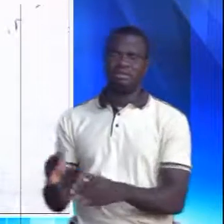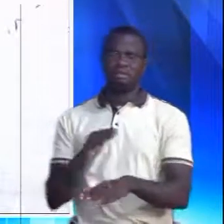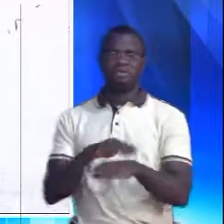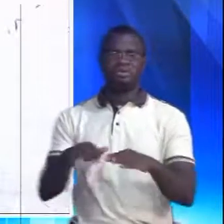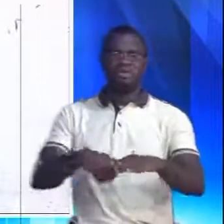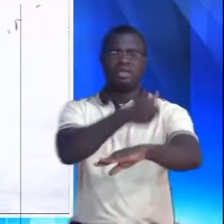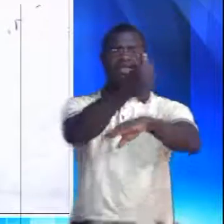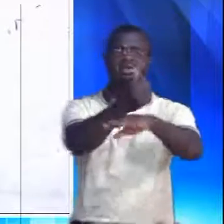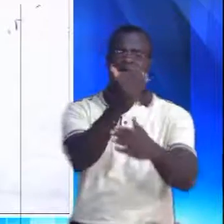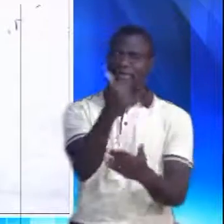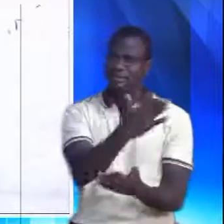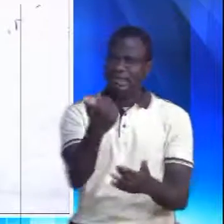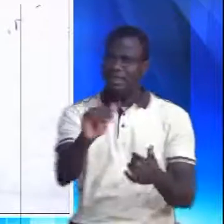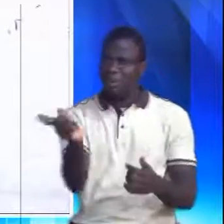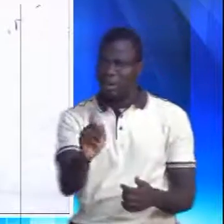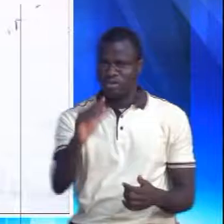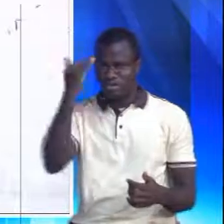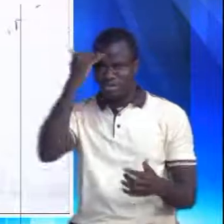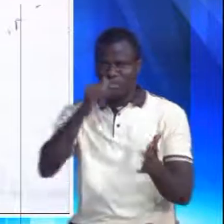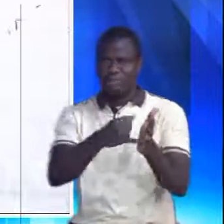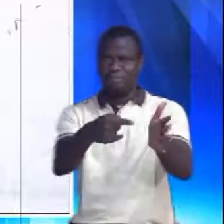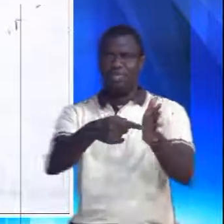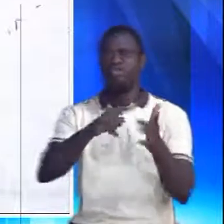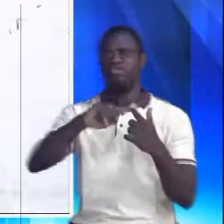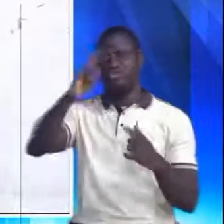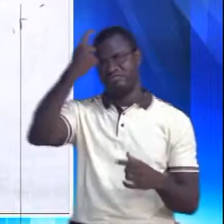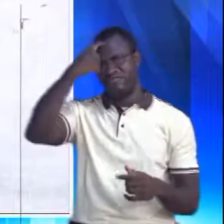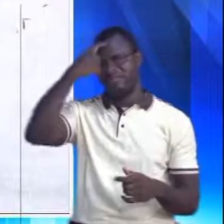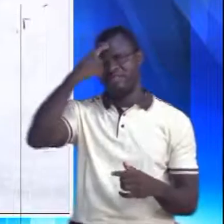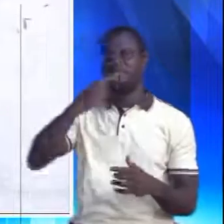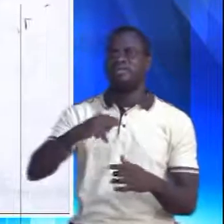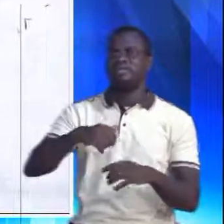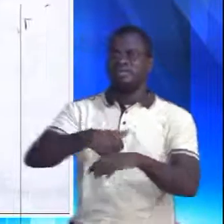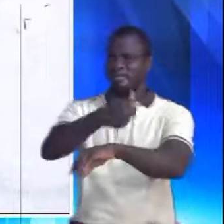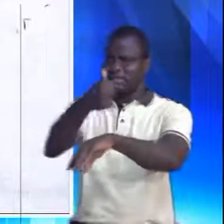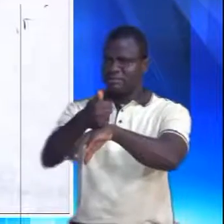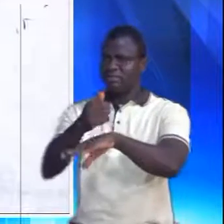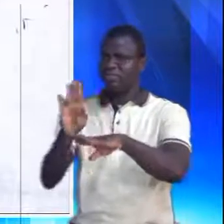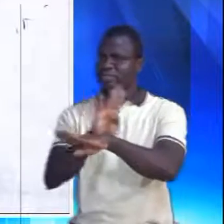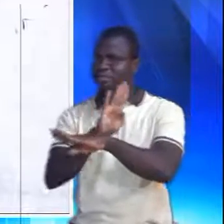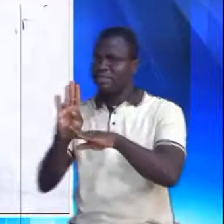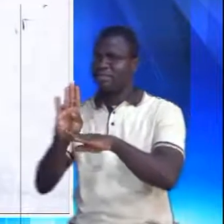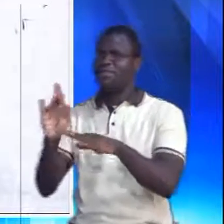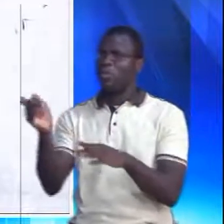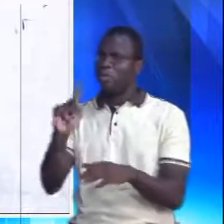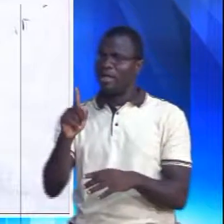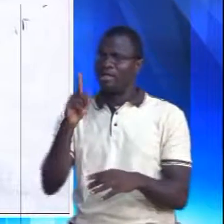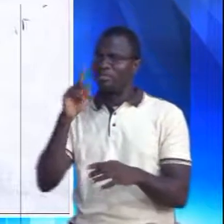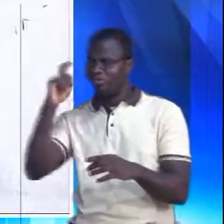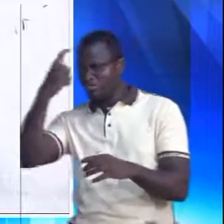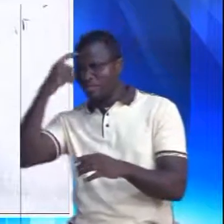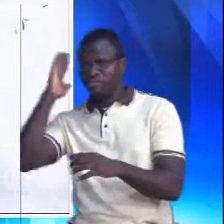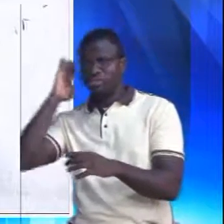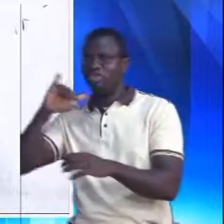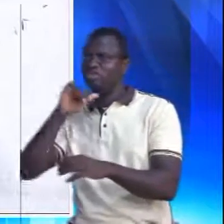10 meters away from the road. If your house is about 8 meters of the road, you are guilty of offense. And the